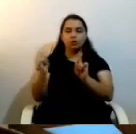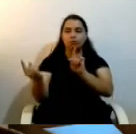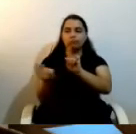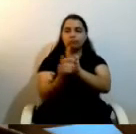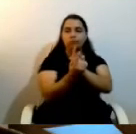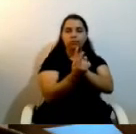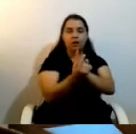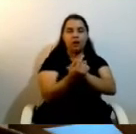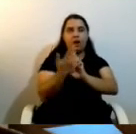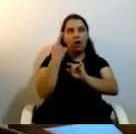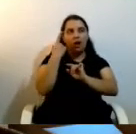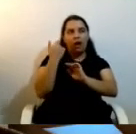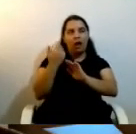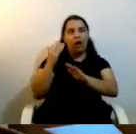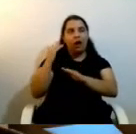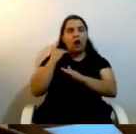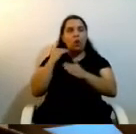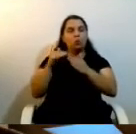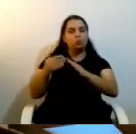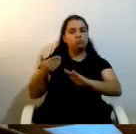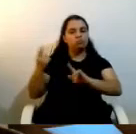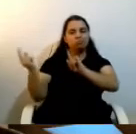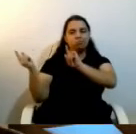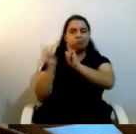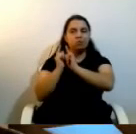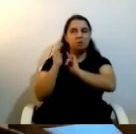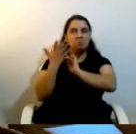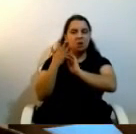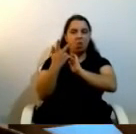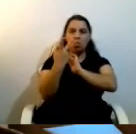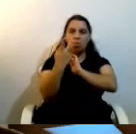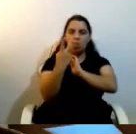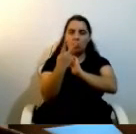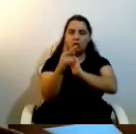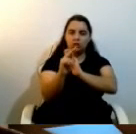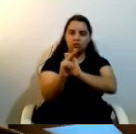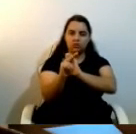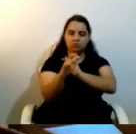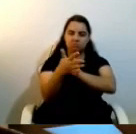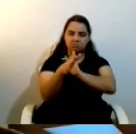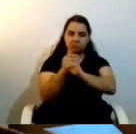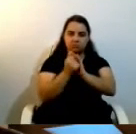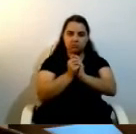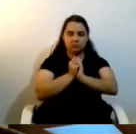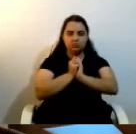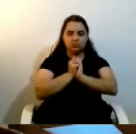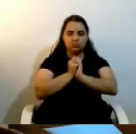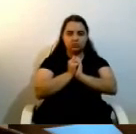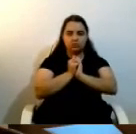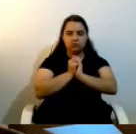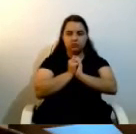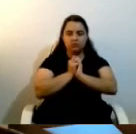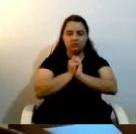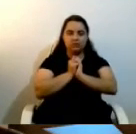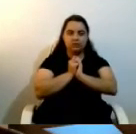was 2 years ago at the kickoff meeting in Lisbon. Too bad I can't be with you